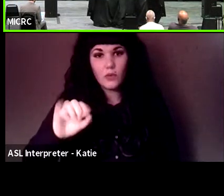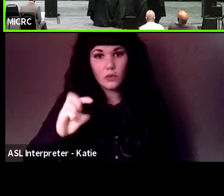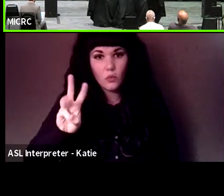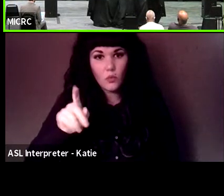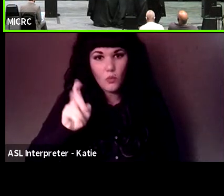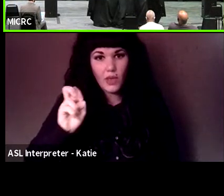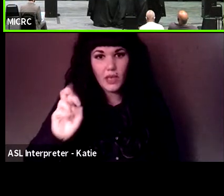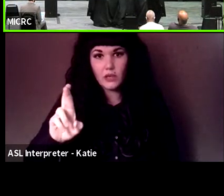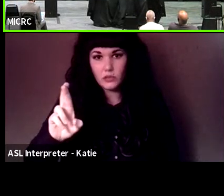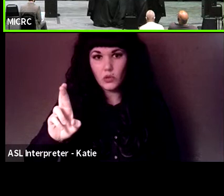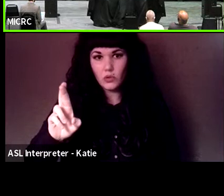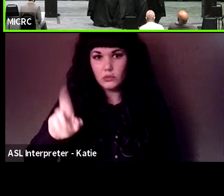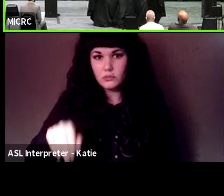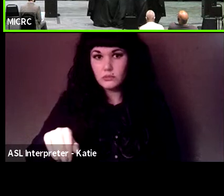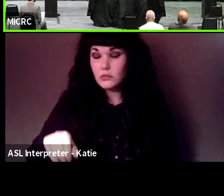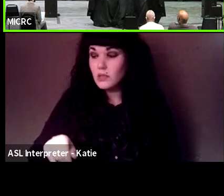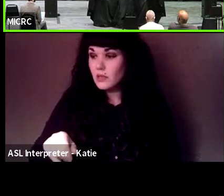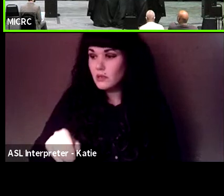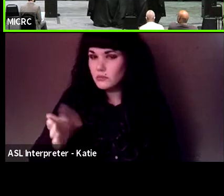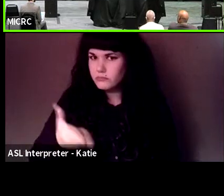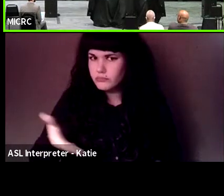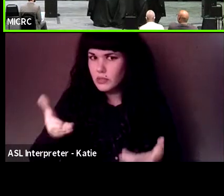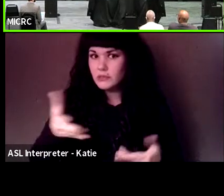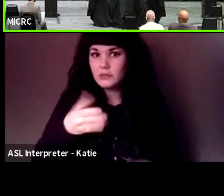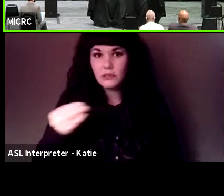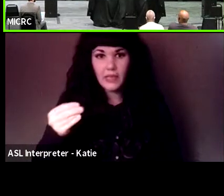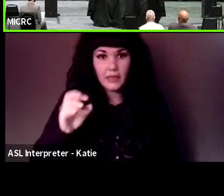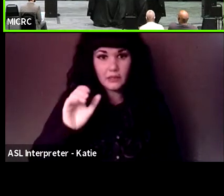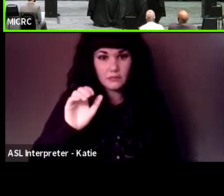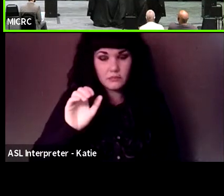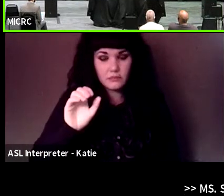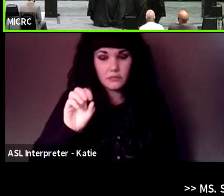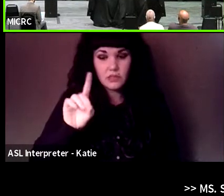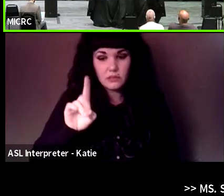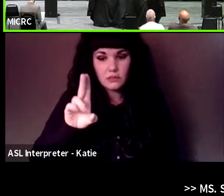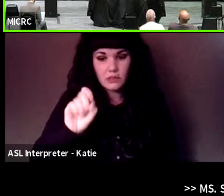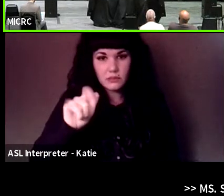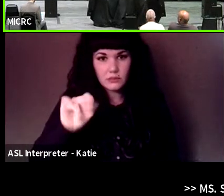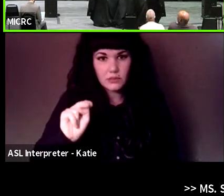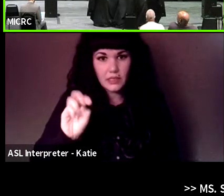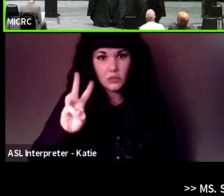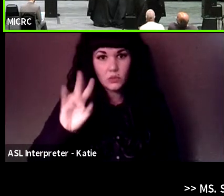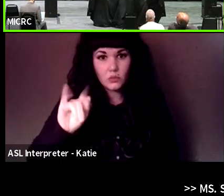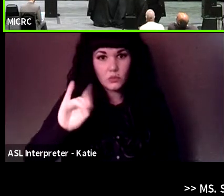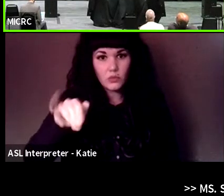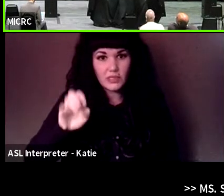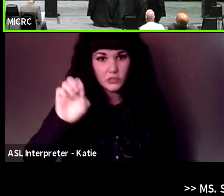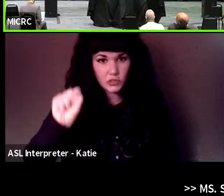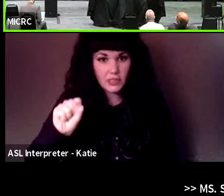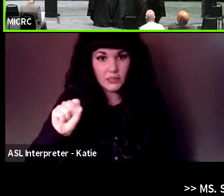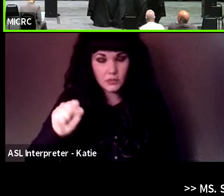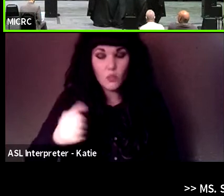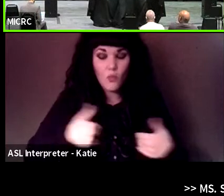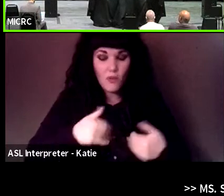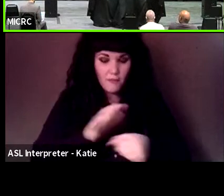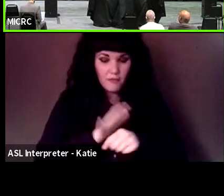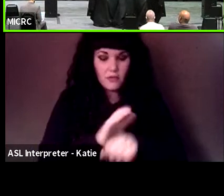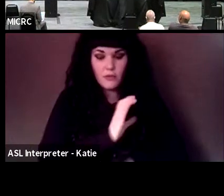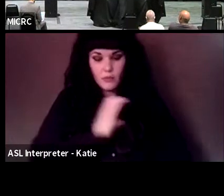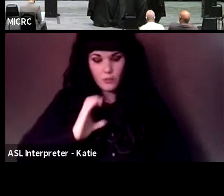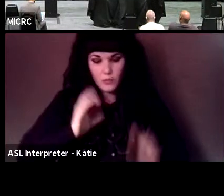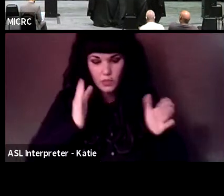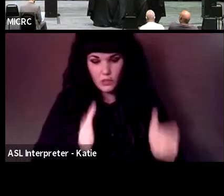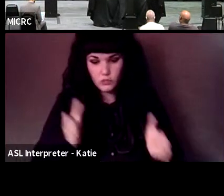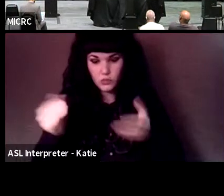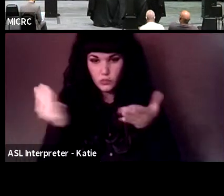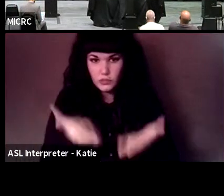Present. Dustin Witches. Present. Commissioners are present and there is a quorum. Thank you. Thank you,